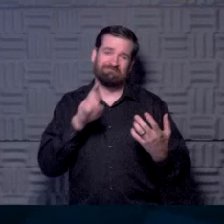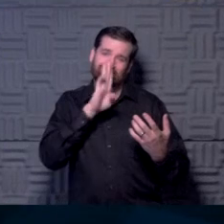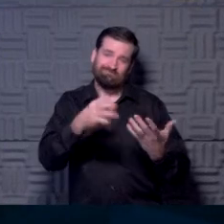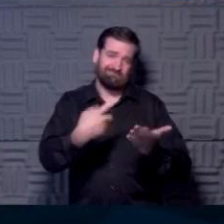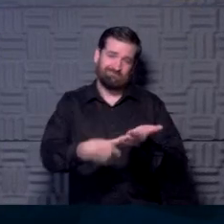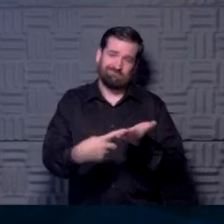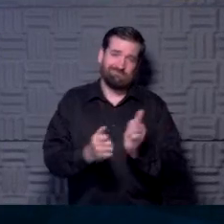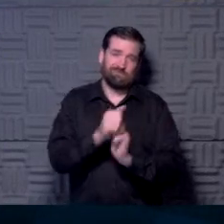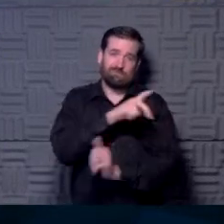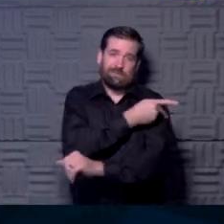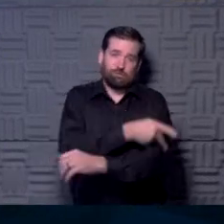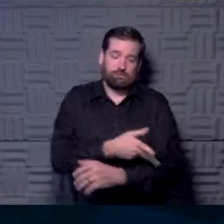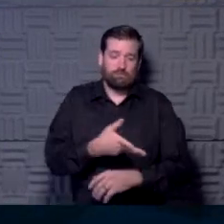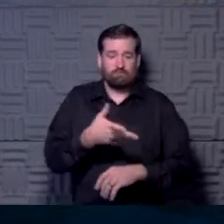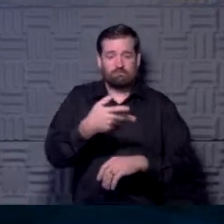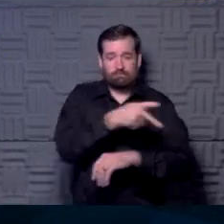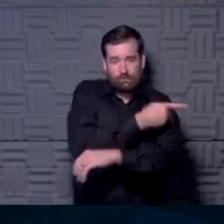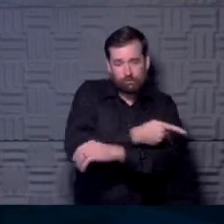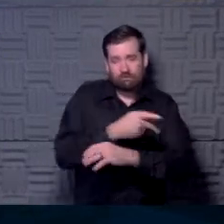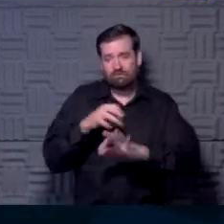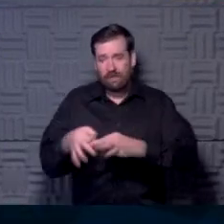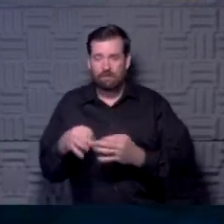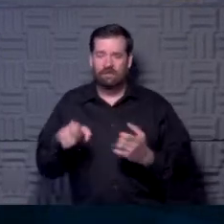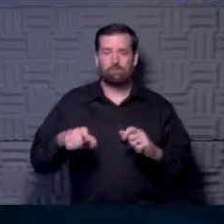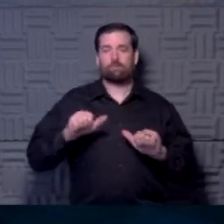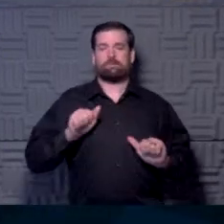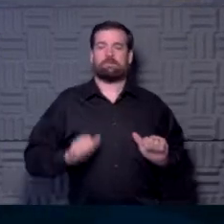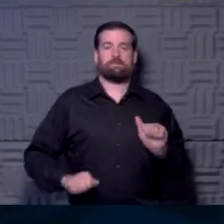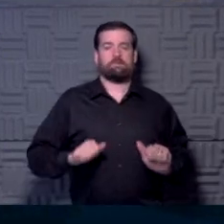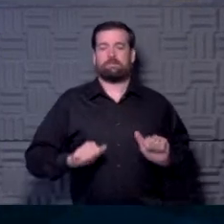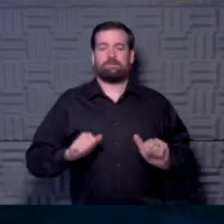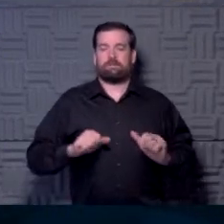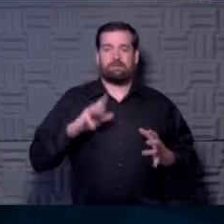patients about and the patient and family have to weigh that risk to decide what they want to do.